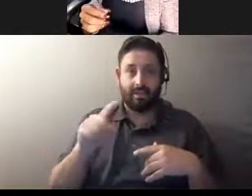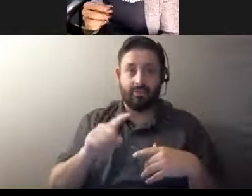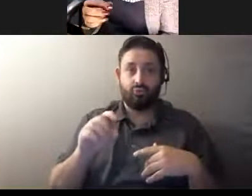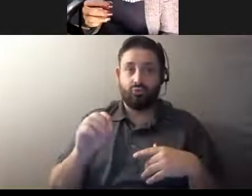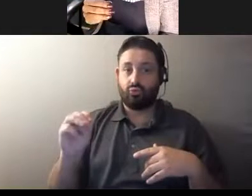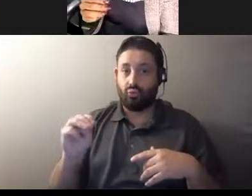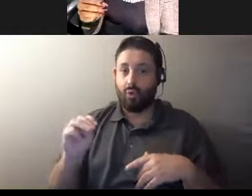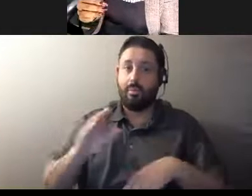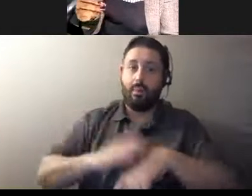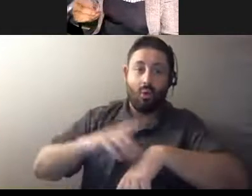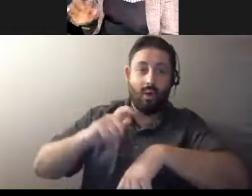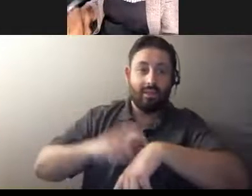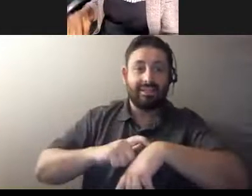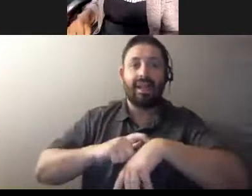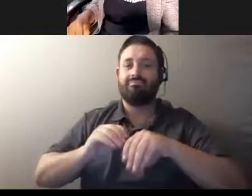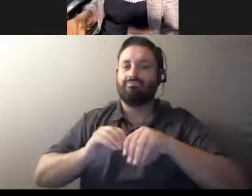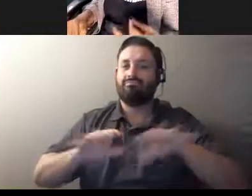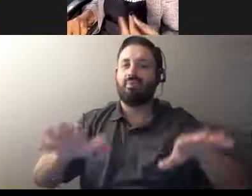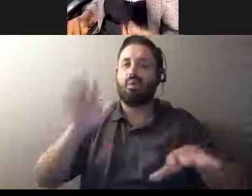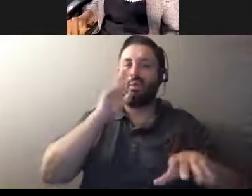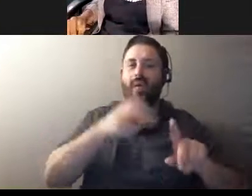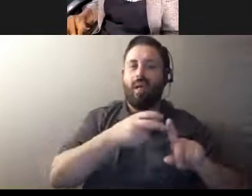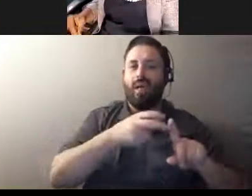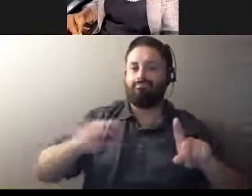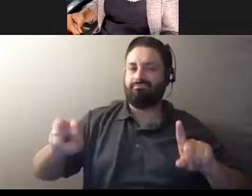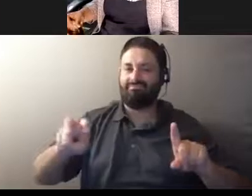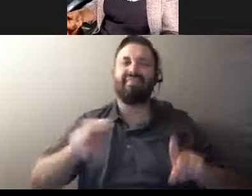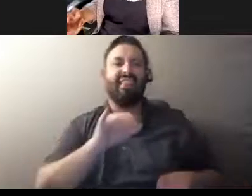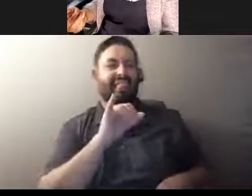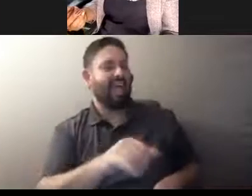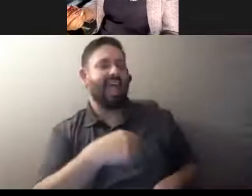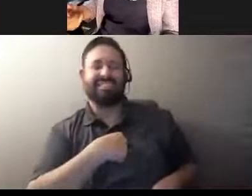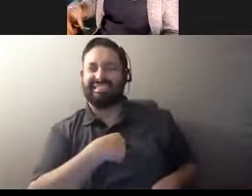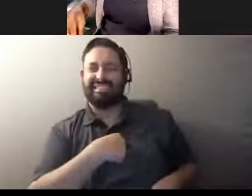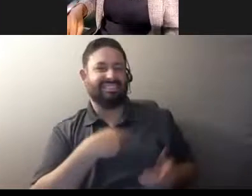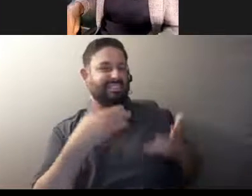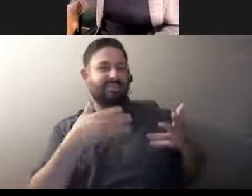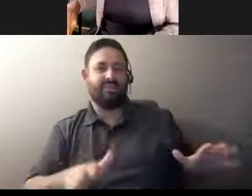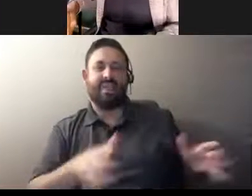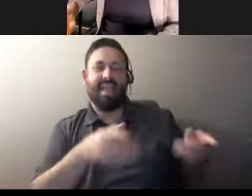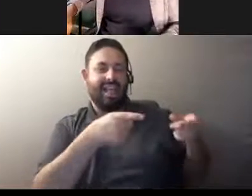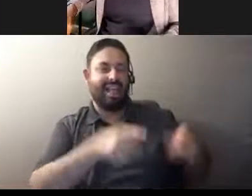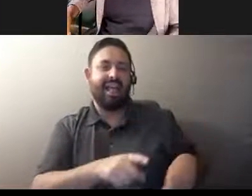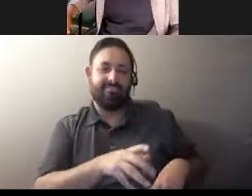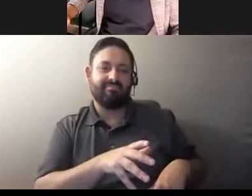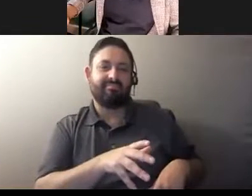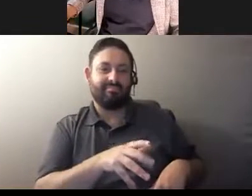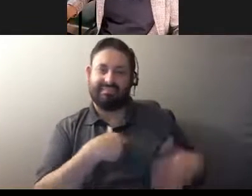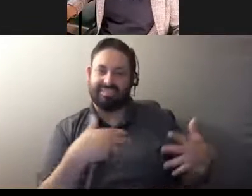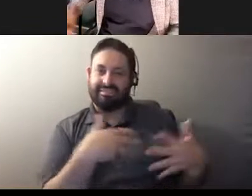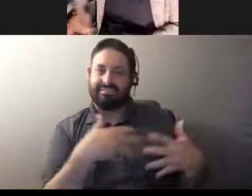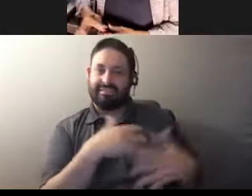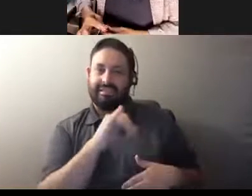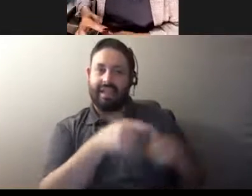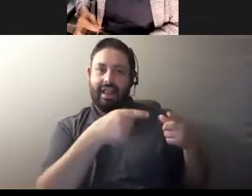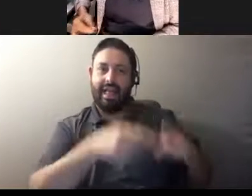and it's in breakout rooms, it will send us back to the main one. That's what I'm afraid of. That's what I'm afraid of. It usually